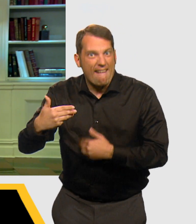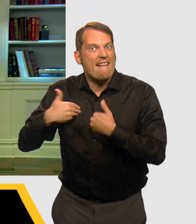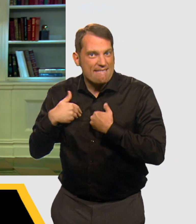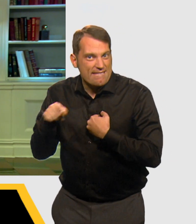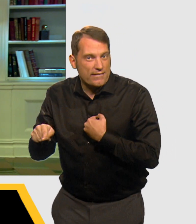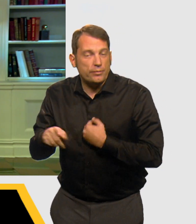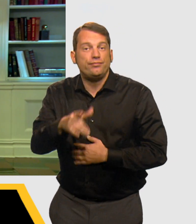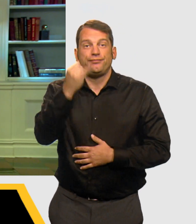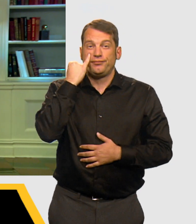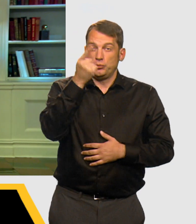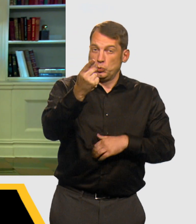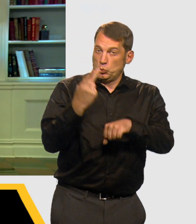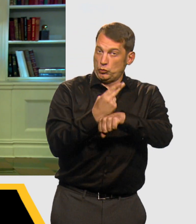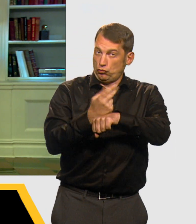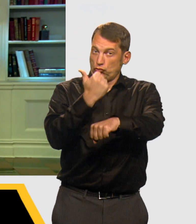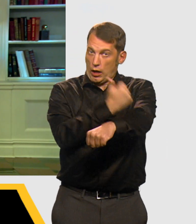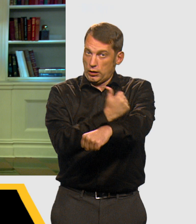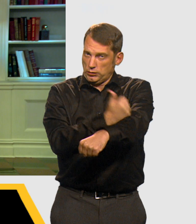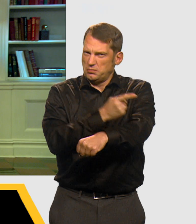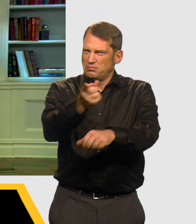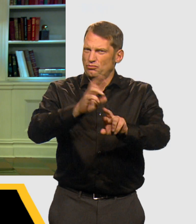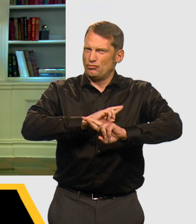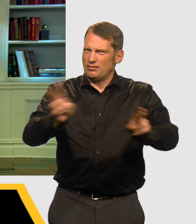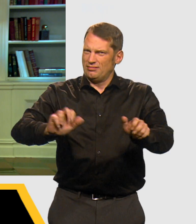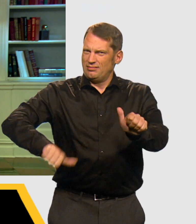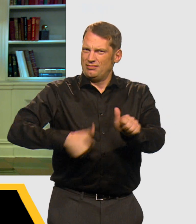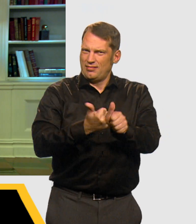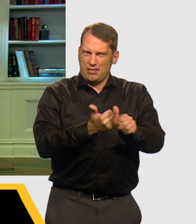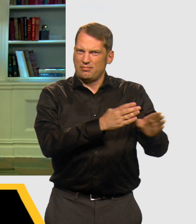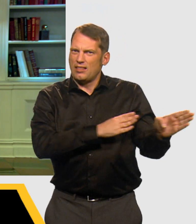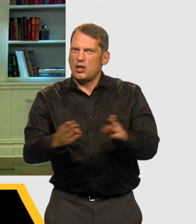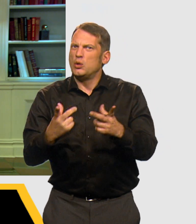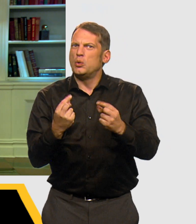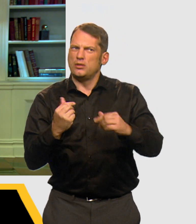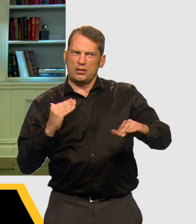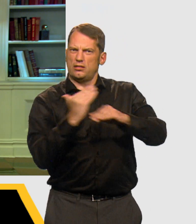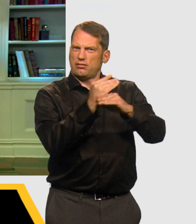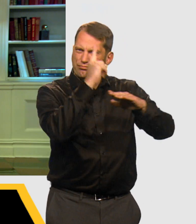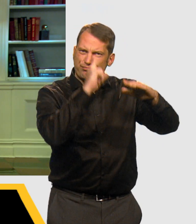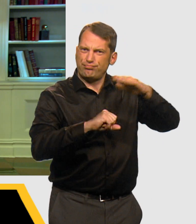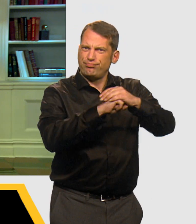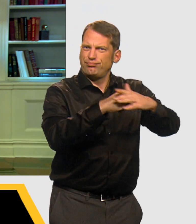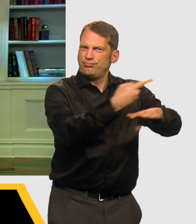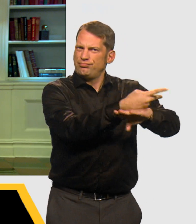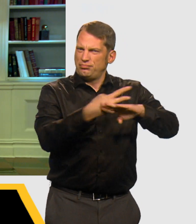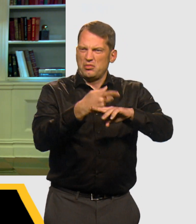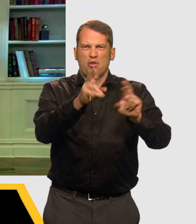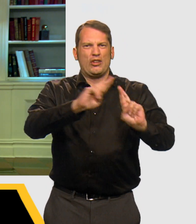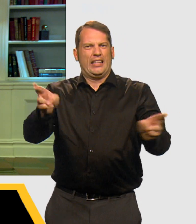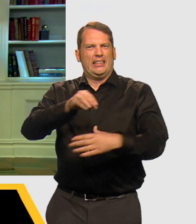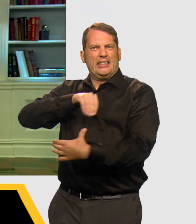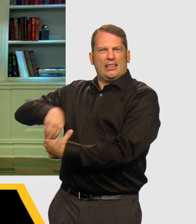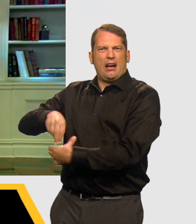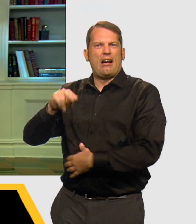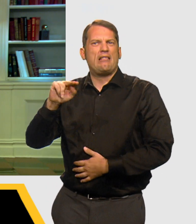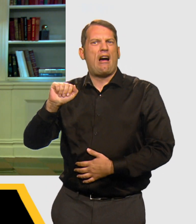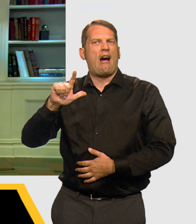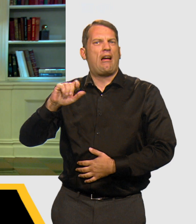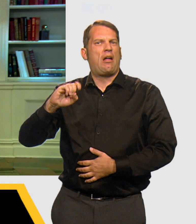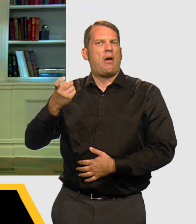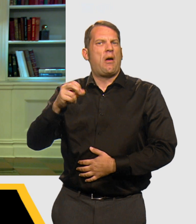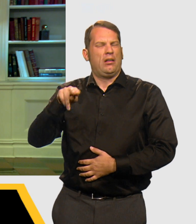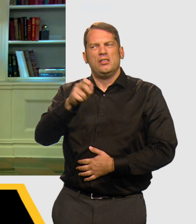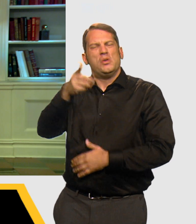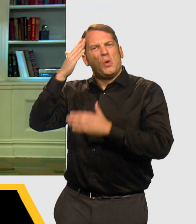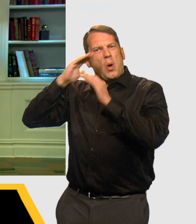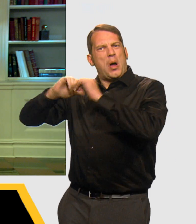methamphetamine. If you use drugs, take action to prevent an overdose. Stock up on naloxone and learn